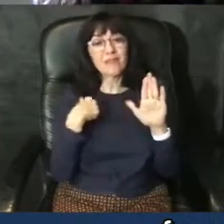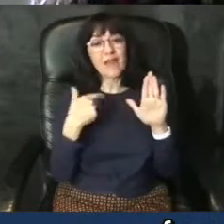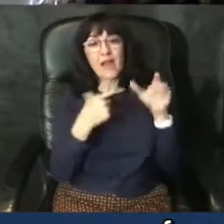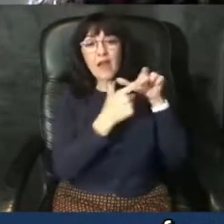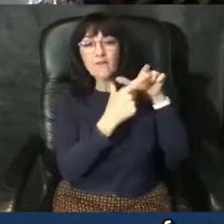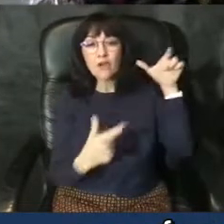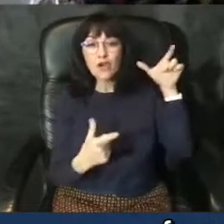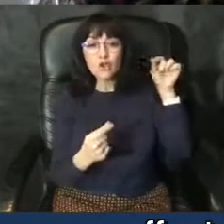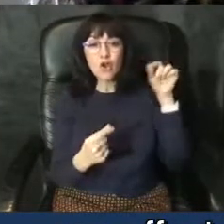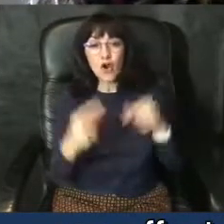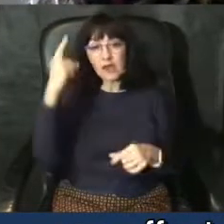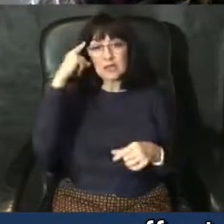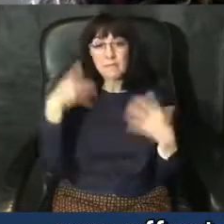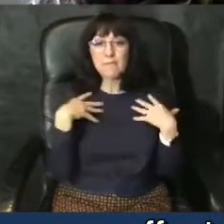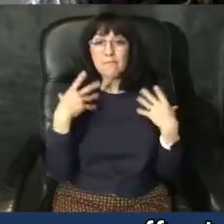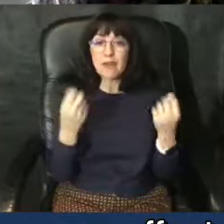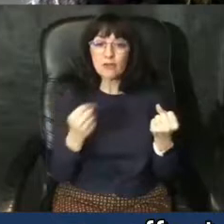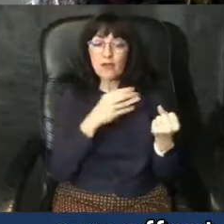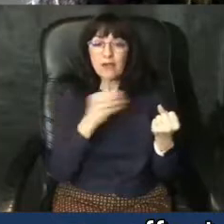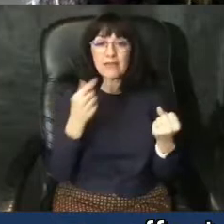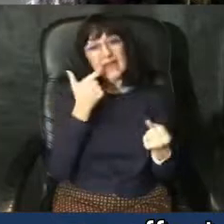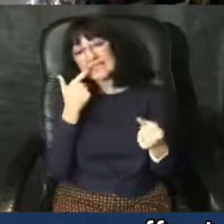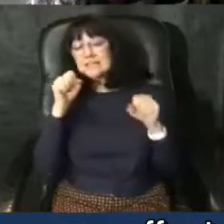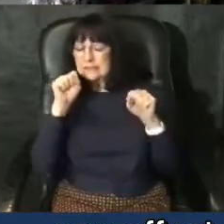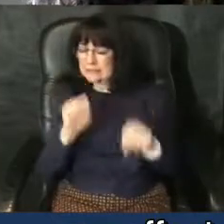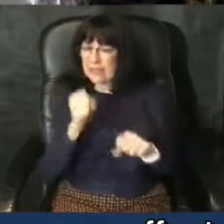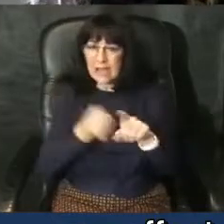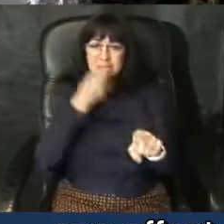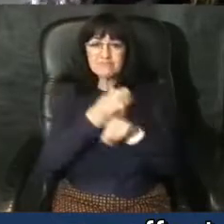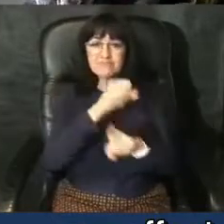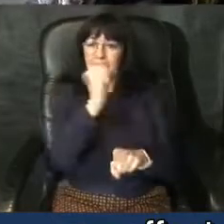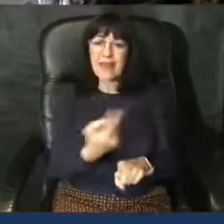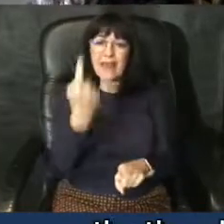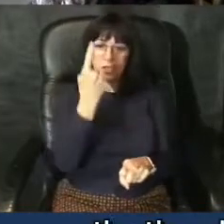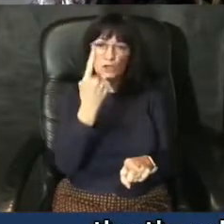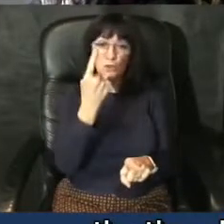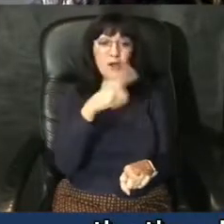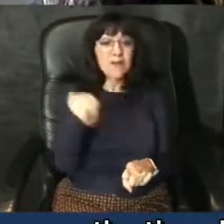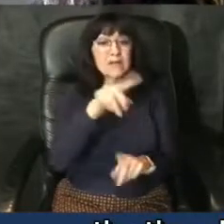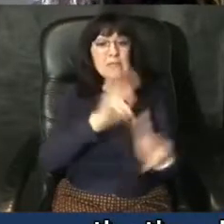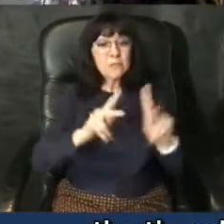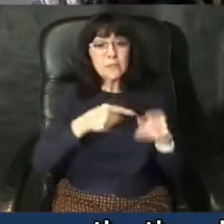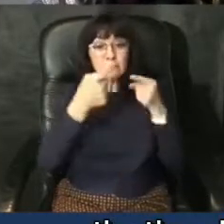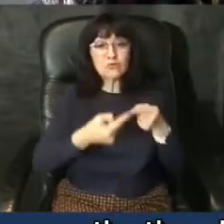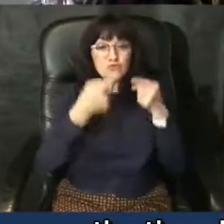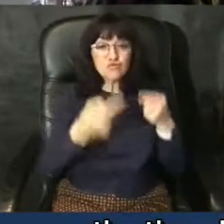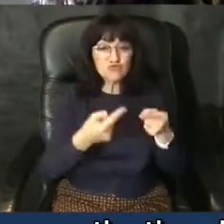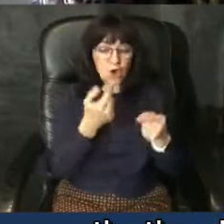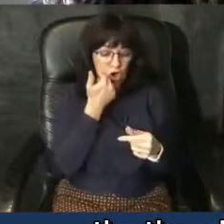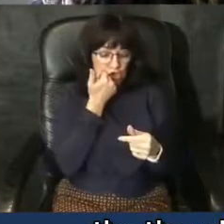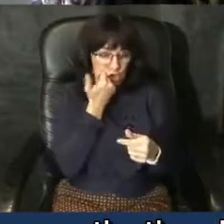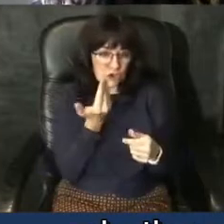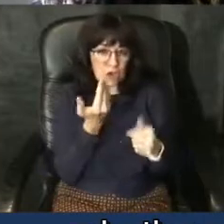health and addiction can affect anyone. And no one has to struggle alone. And that's what I find. There's a shame, unlike